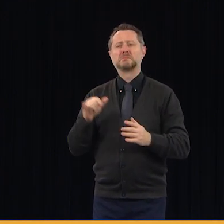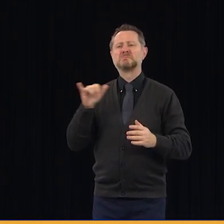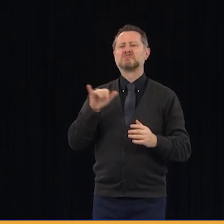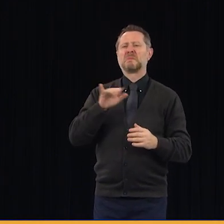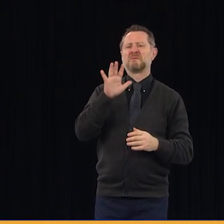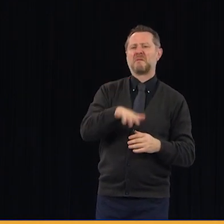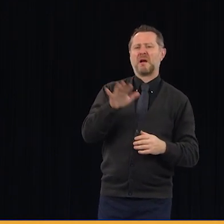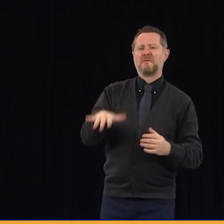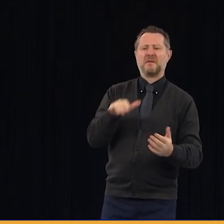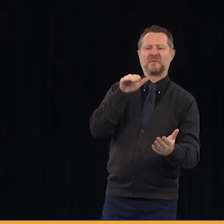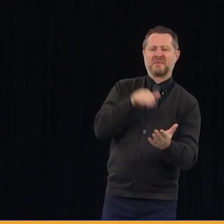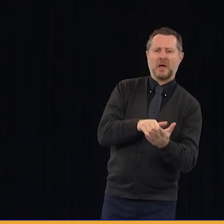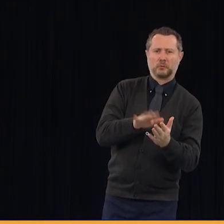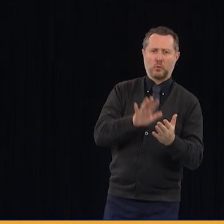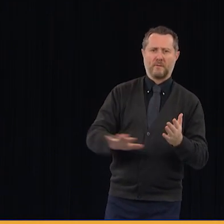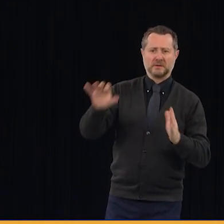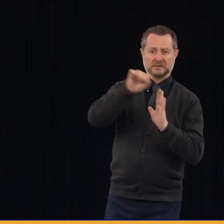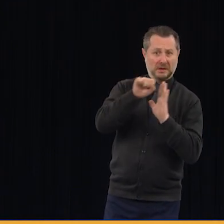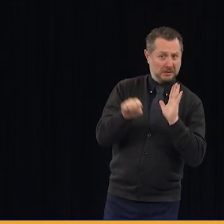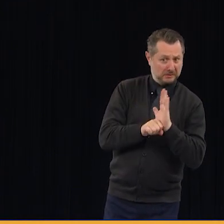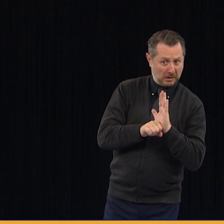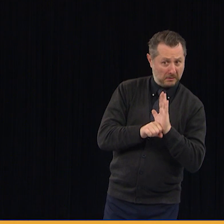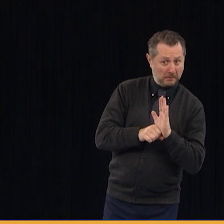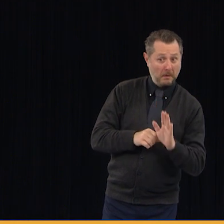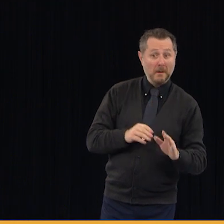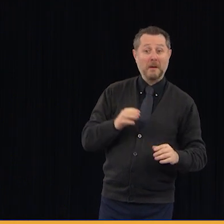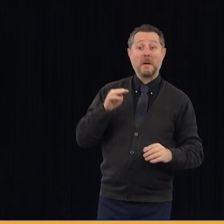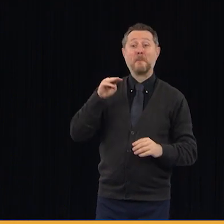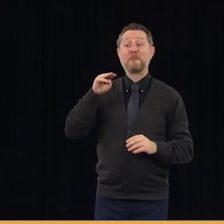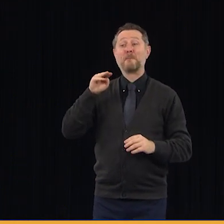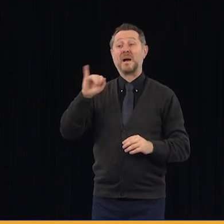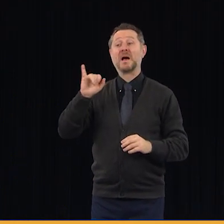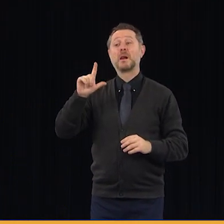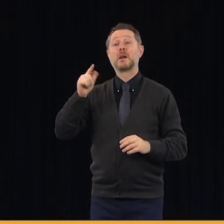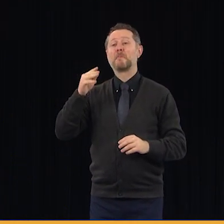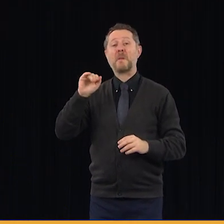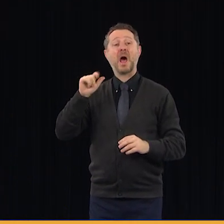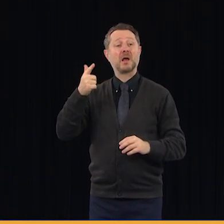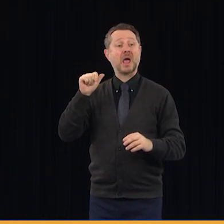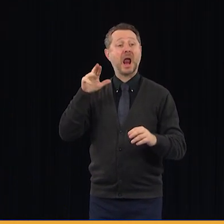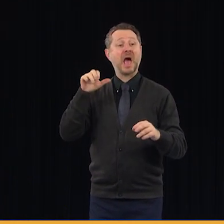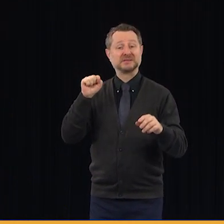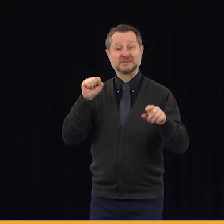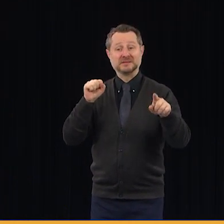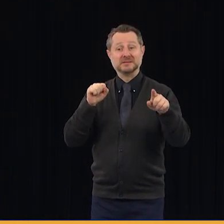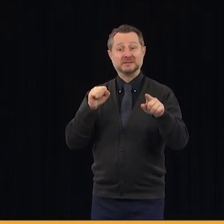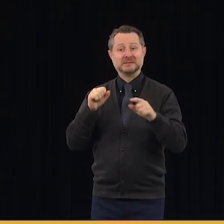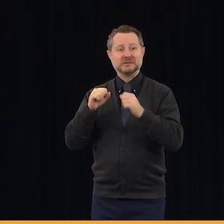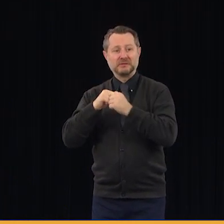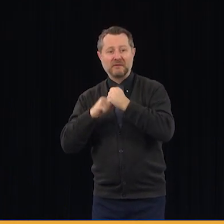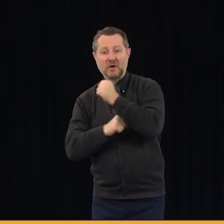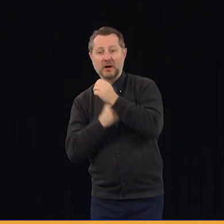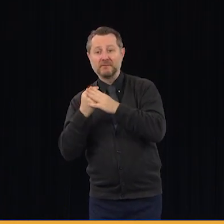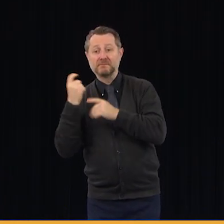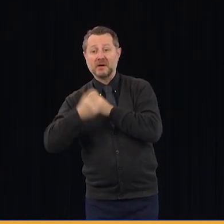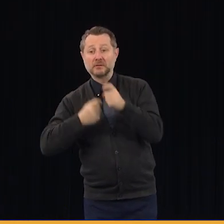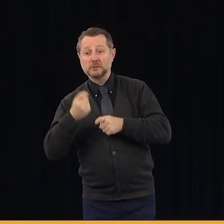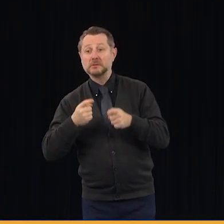Gates Foundation, thank you very much, funded the IHME study, which said a high point